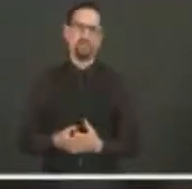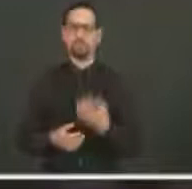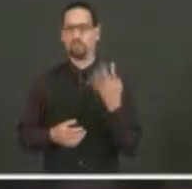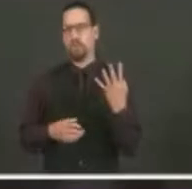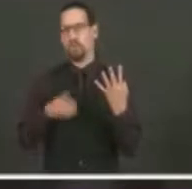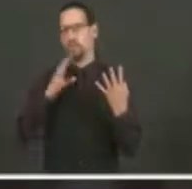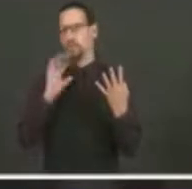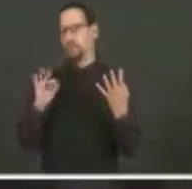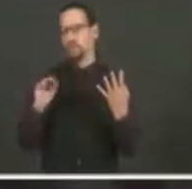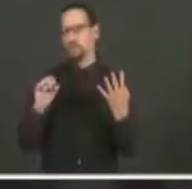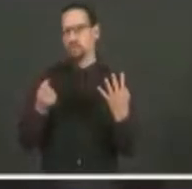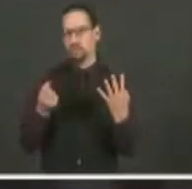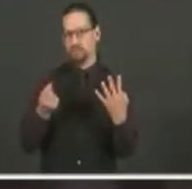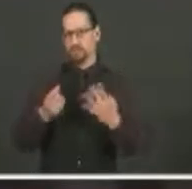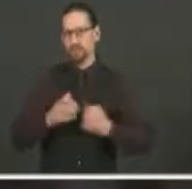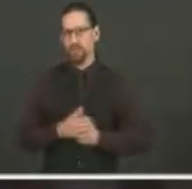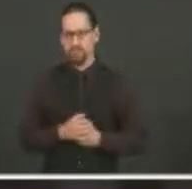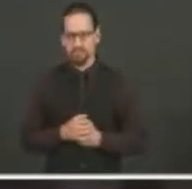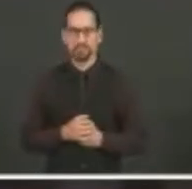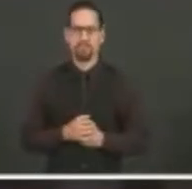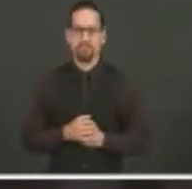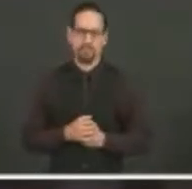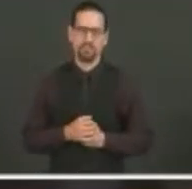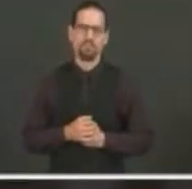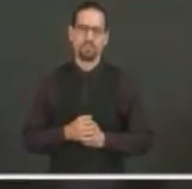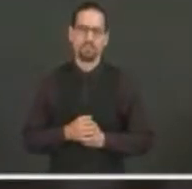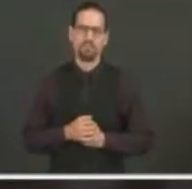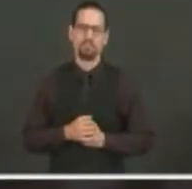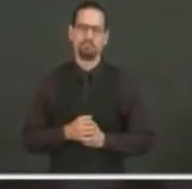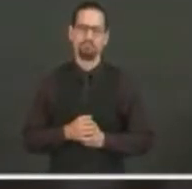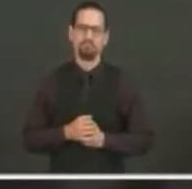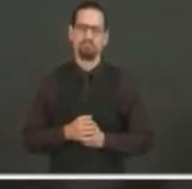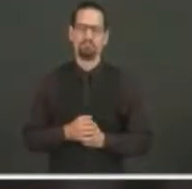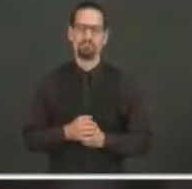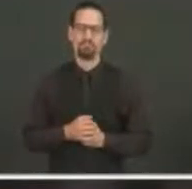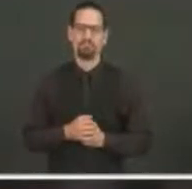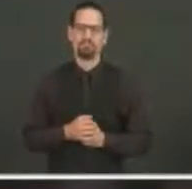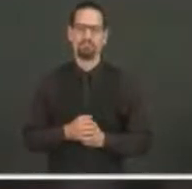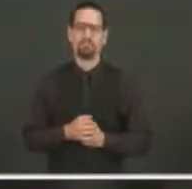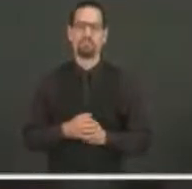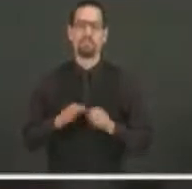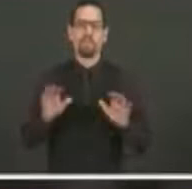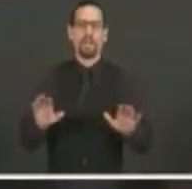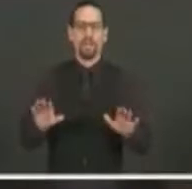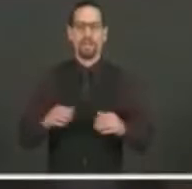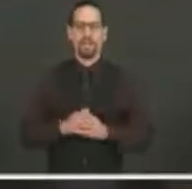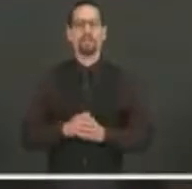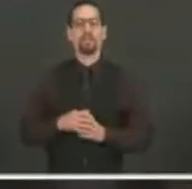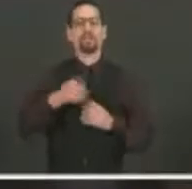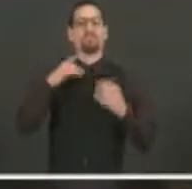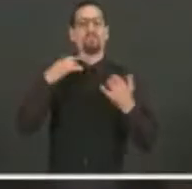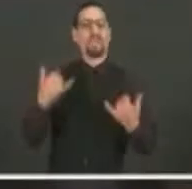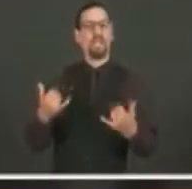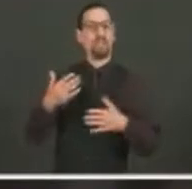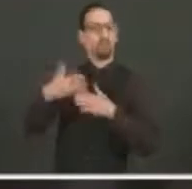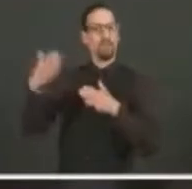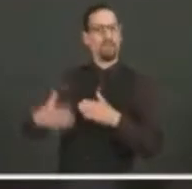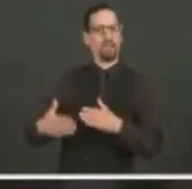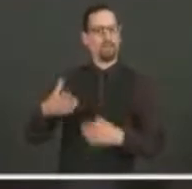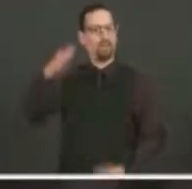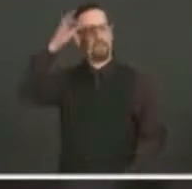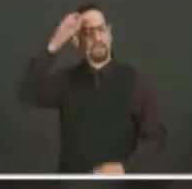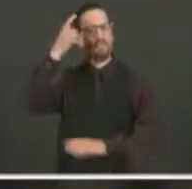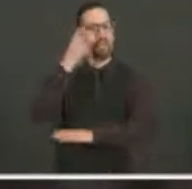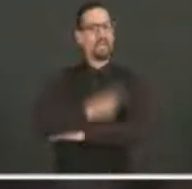and 4 of them were in their 90s. It's Father's Day this weekend, which is a day when we